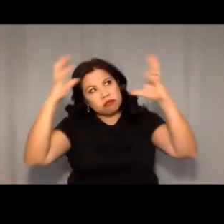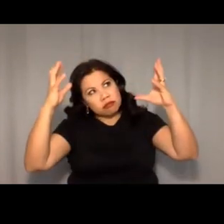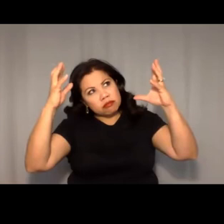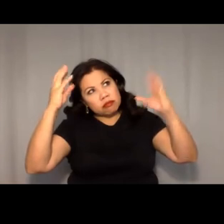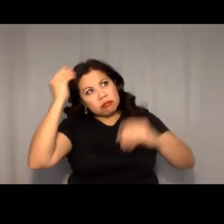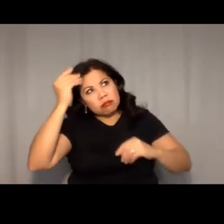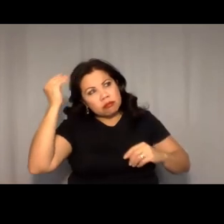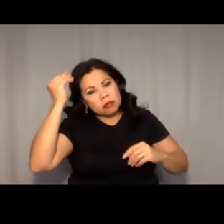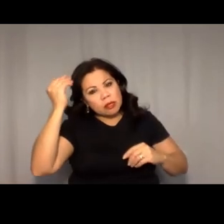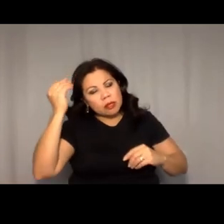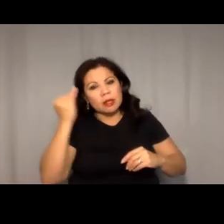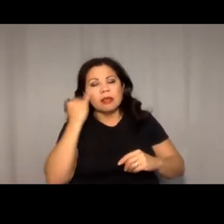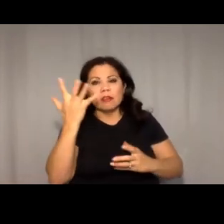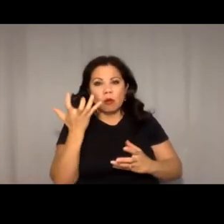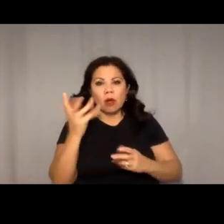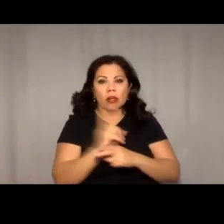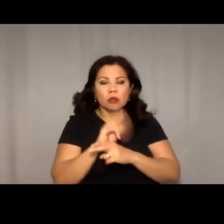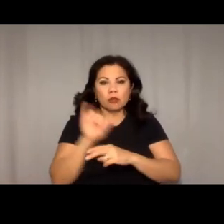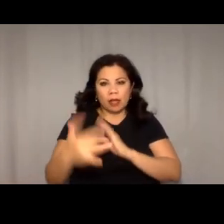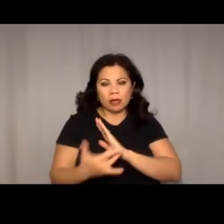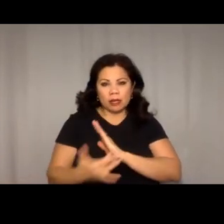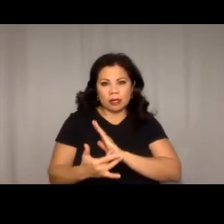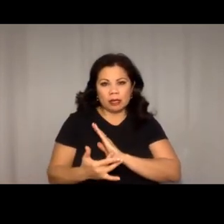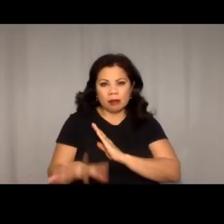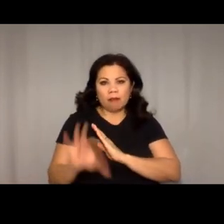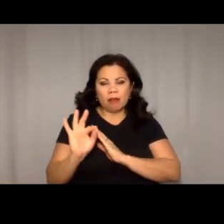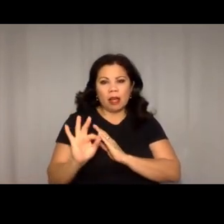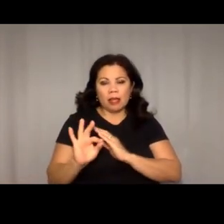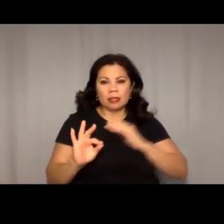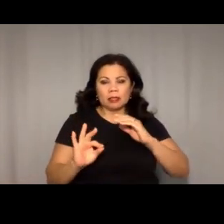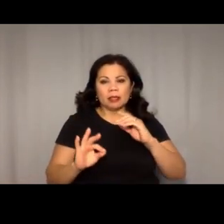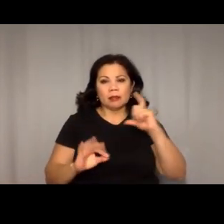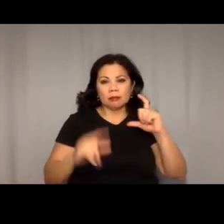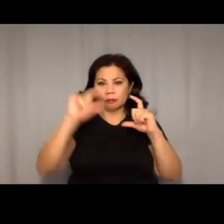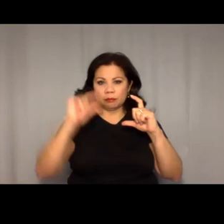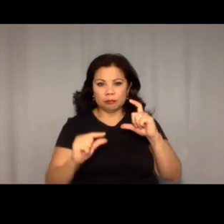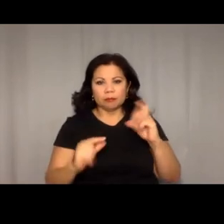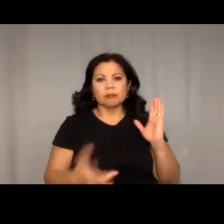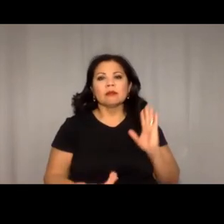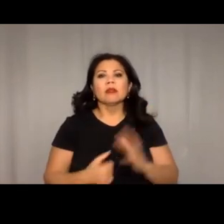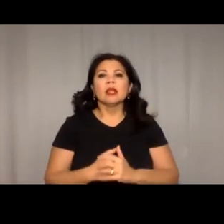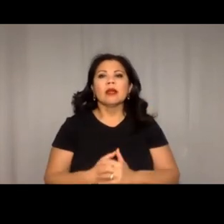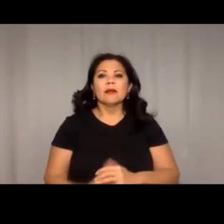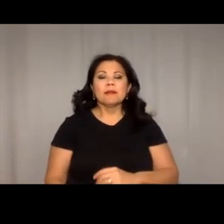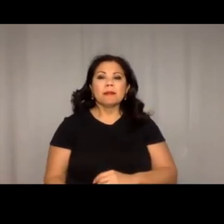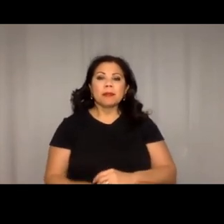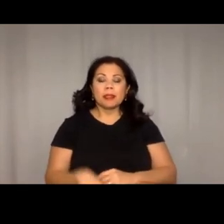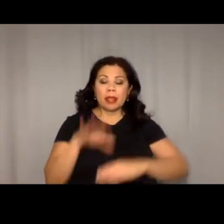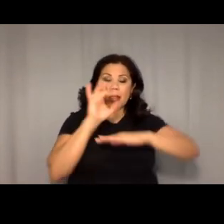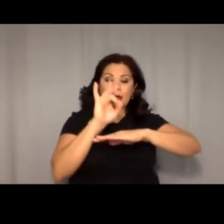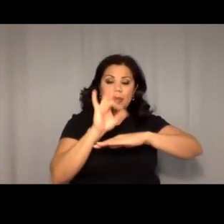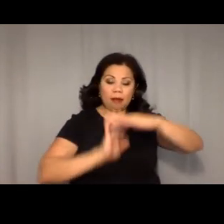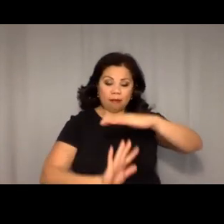want to use this way to try to figure out how to get to that mixed number. Okay, for example, it says, if I have 8